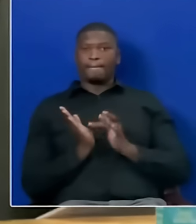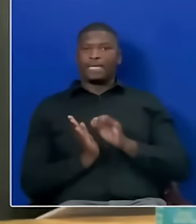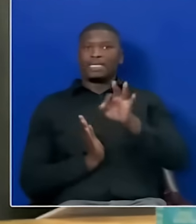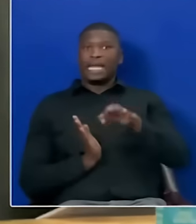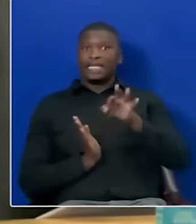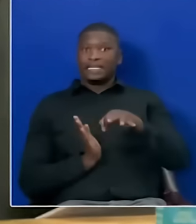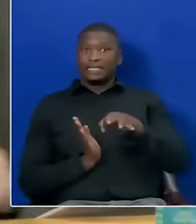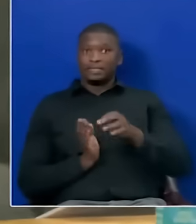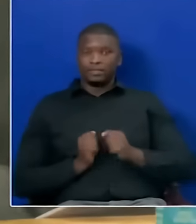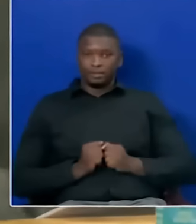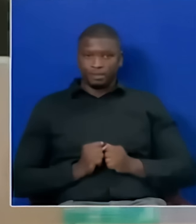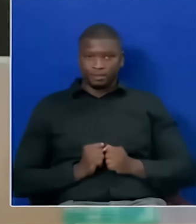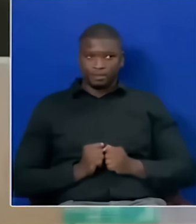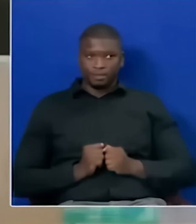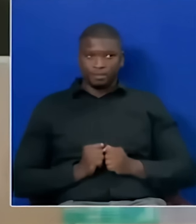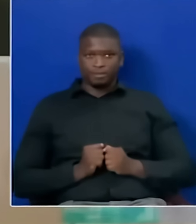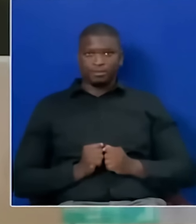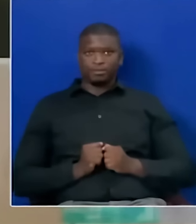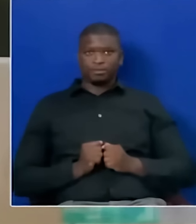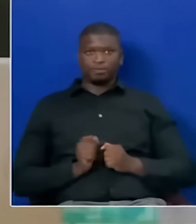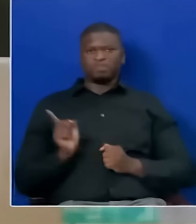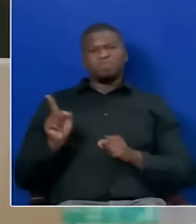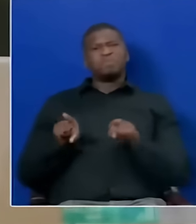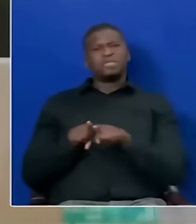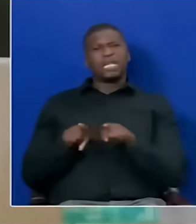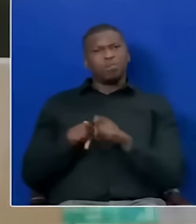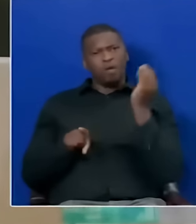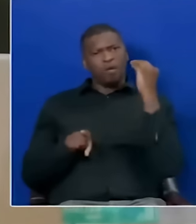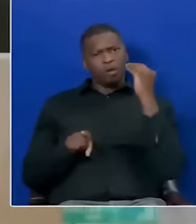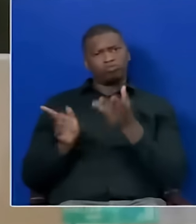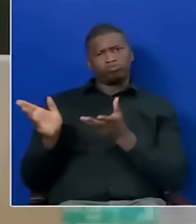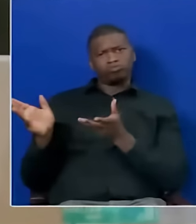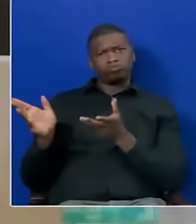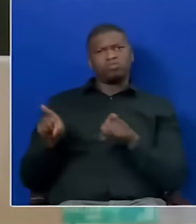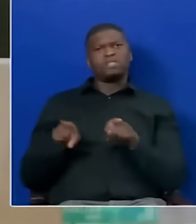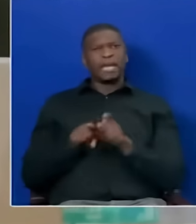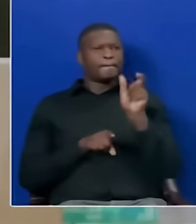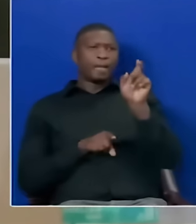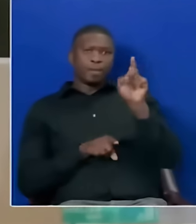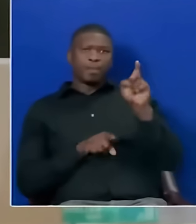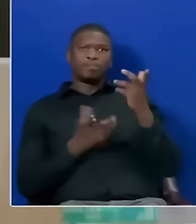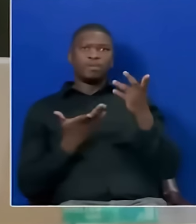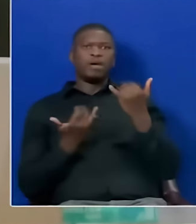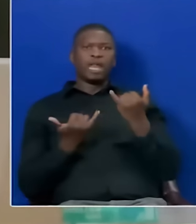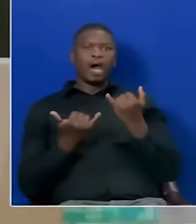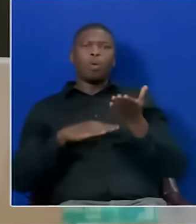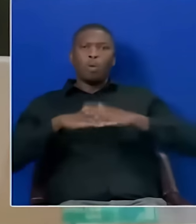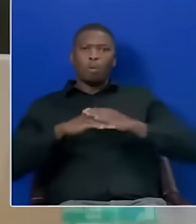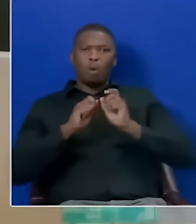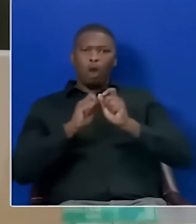This is just the same window, but in a magnified, and it does not